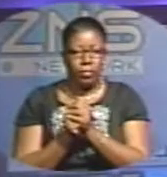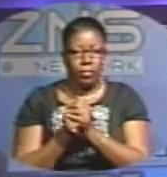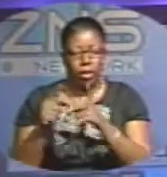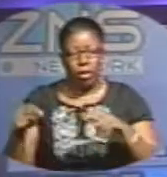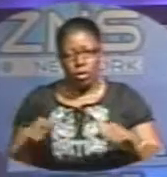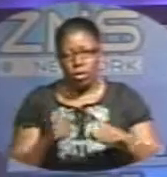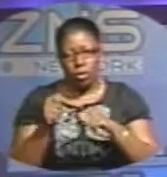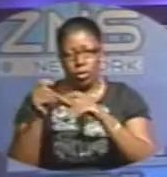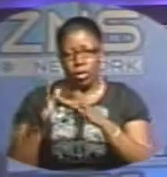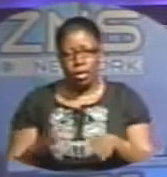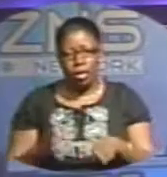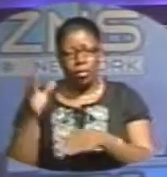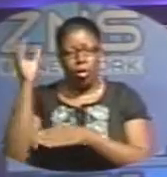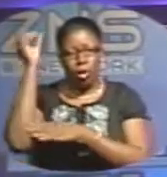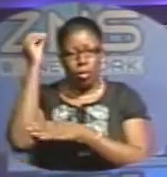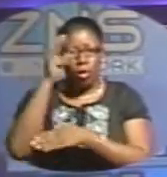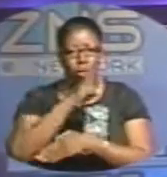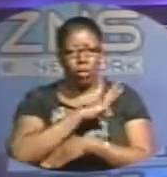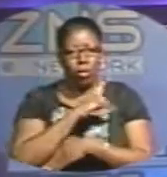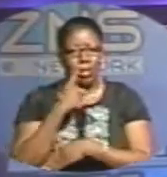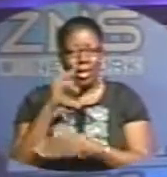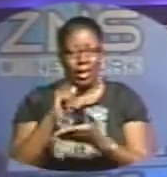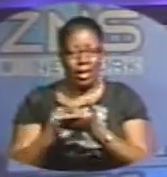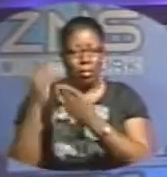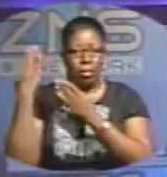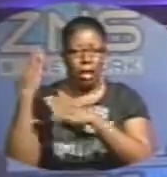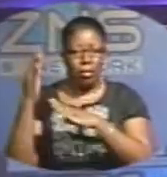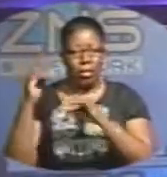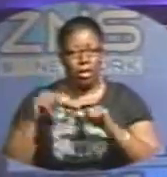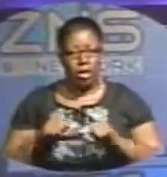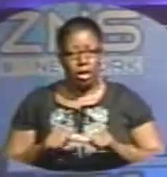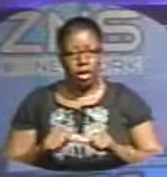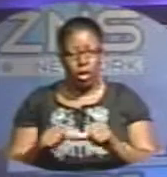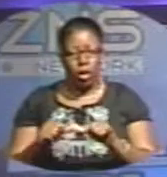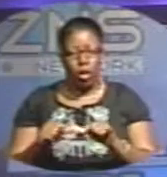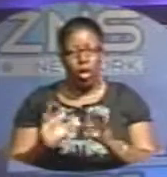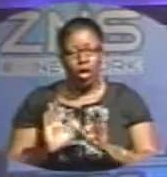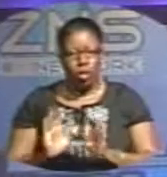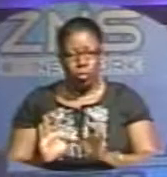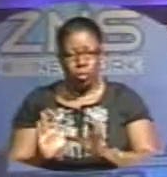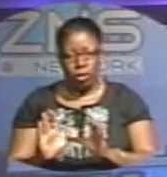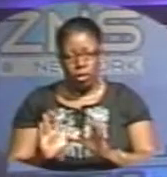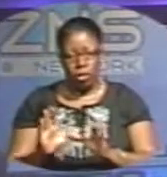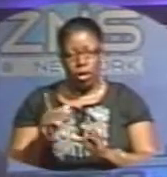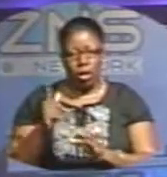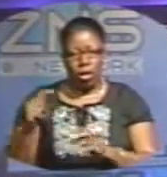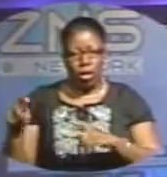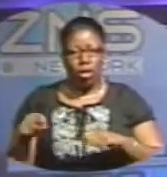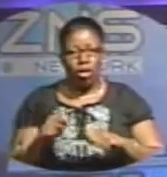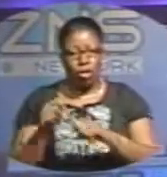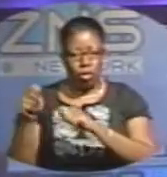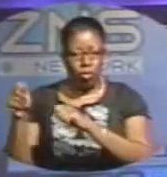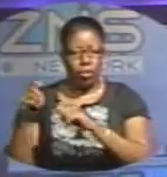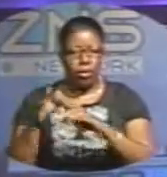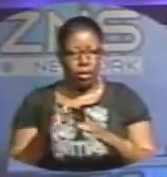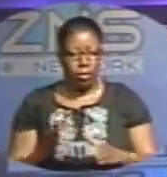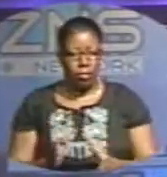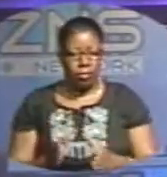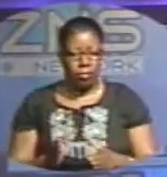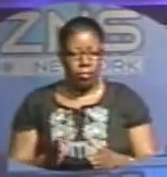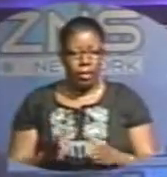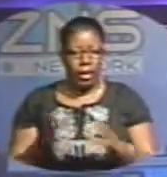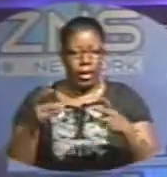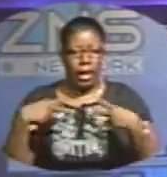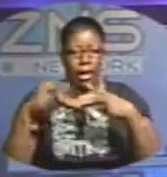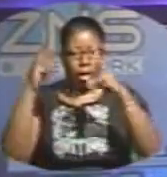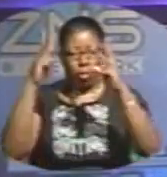Tourism Minister Obi Bilskum says the Bahamas must continue to push the tourism envelope. He was addressing a workshop for marine operators